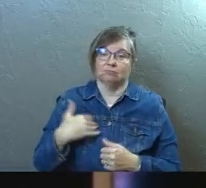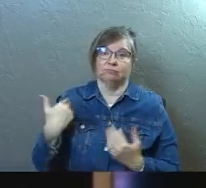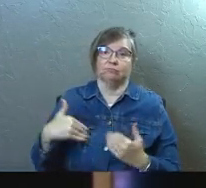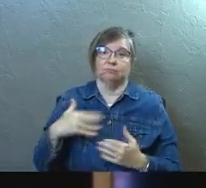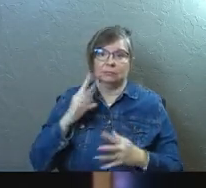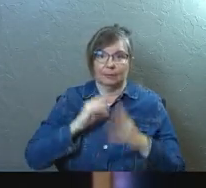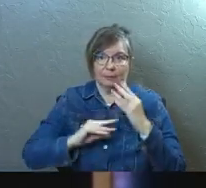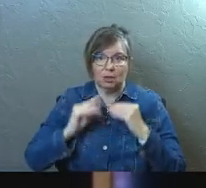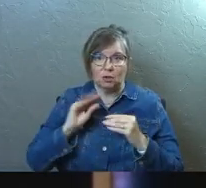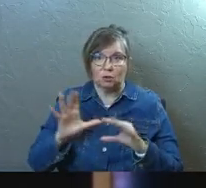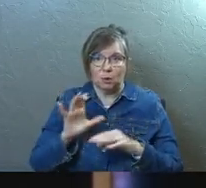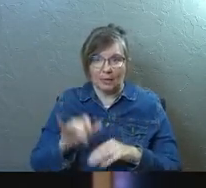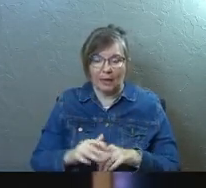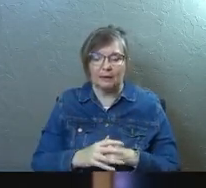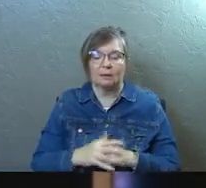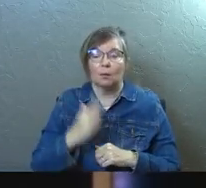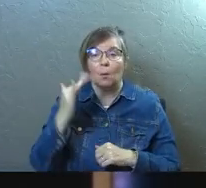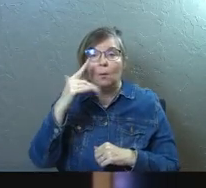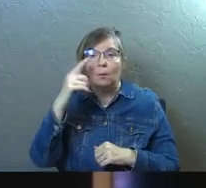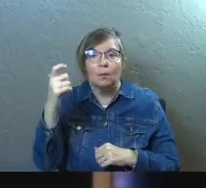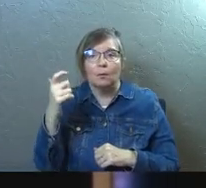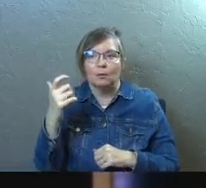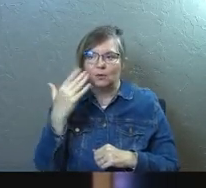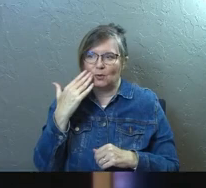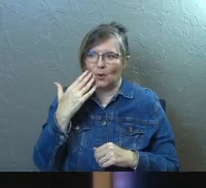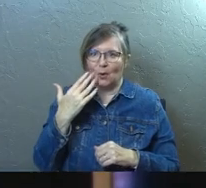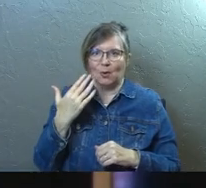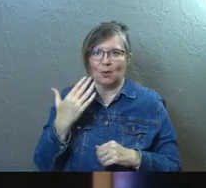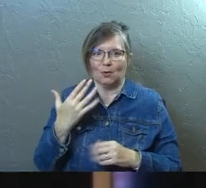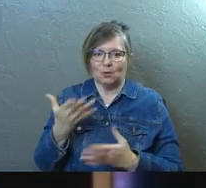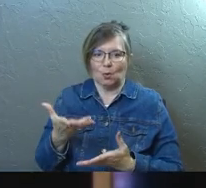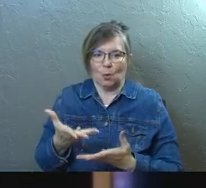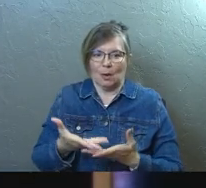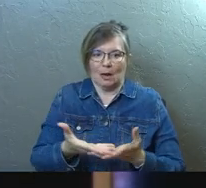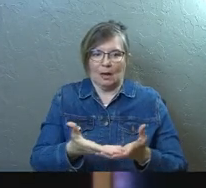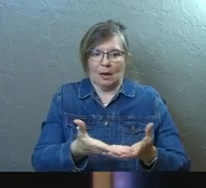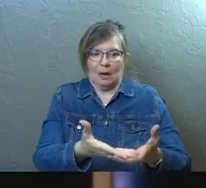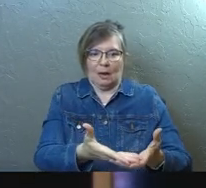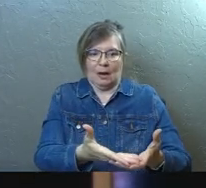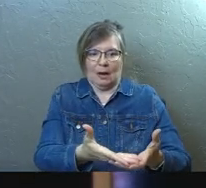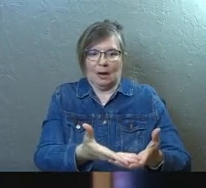the experience doing that because, you know, you're handing